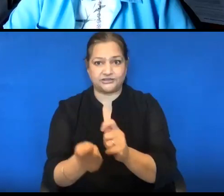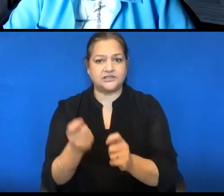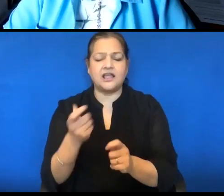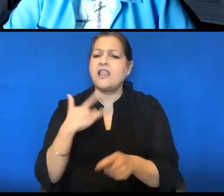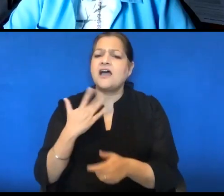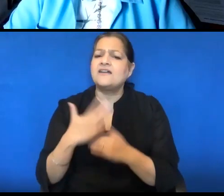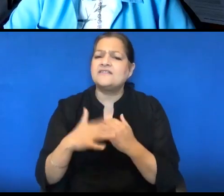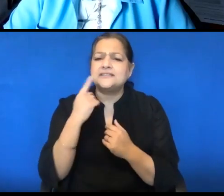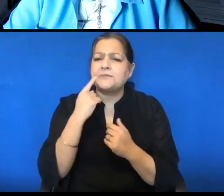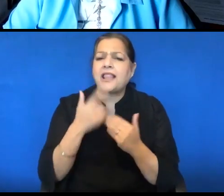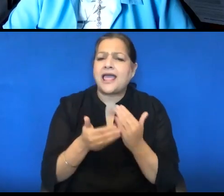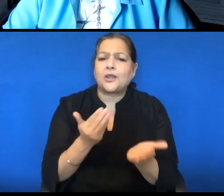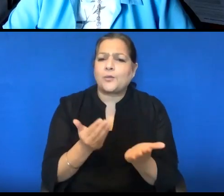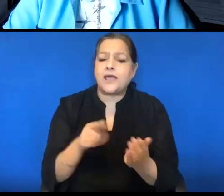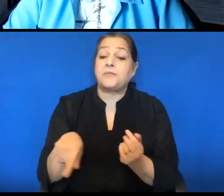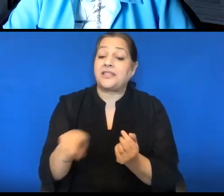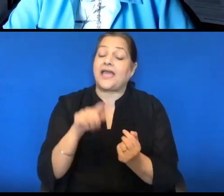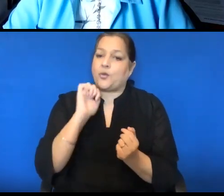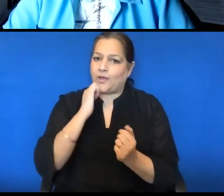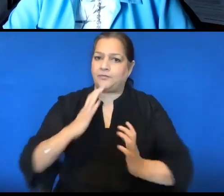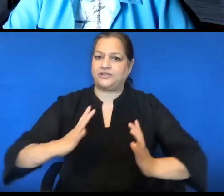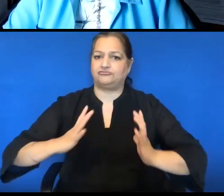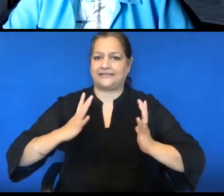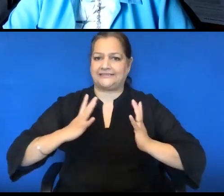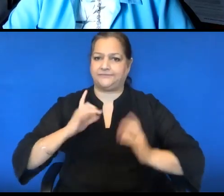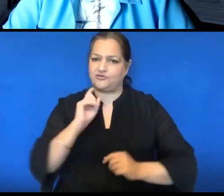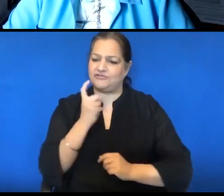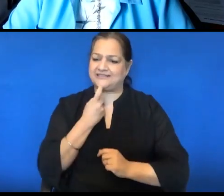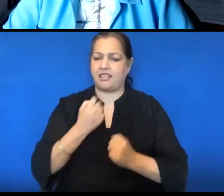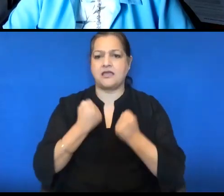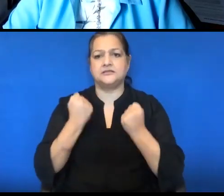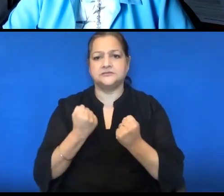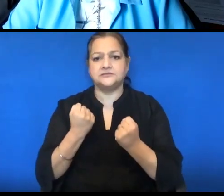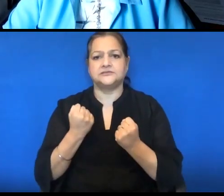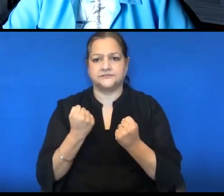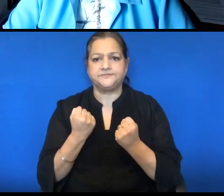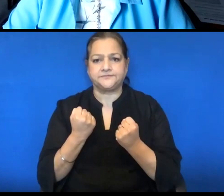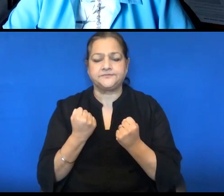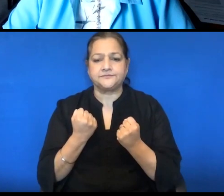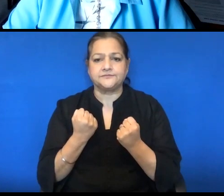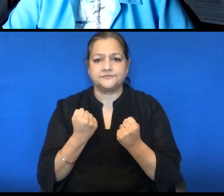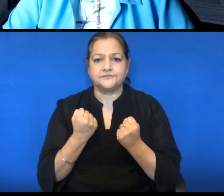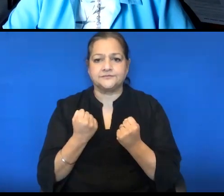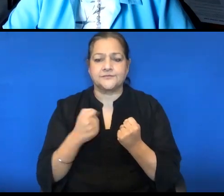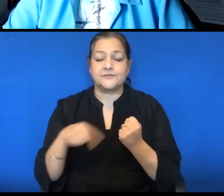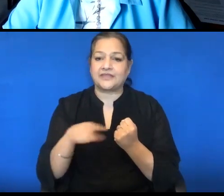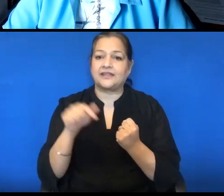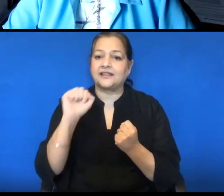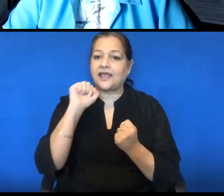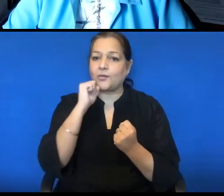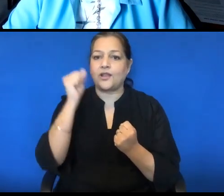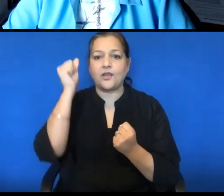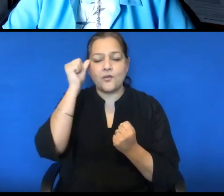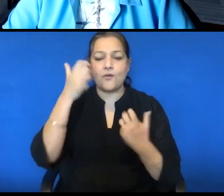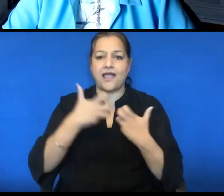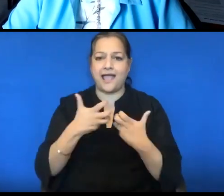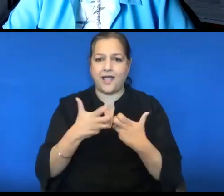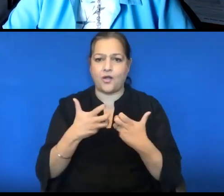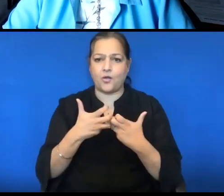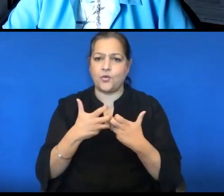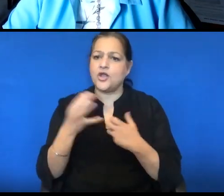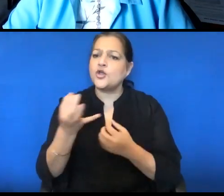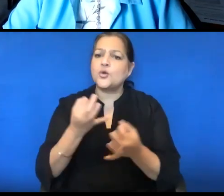they are ready, they are resilient to it, because what they know most and above all else is that they know how to tackle questions.